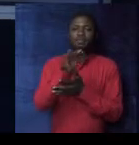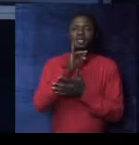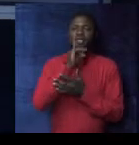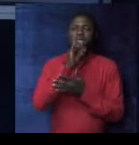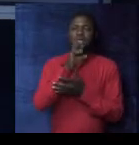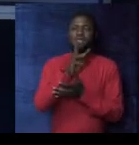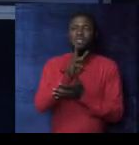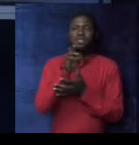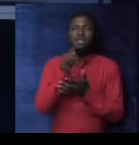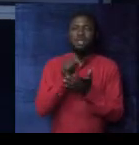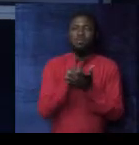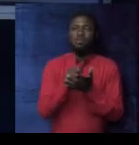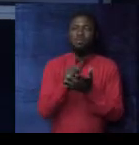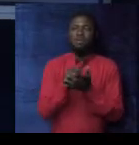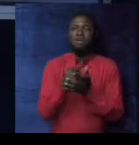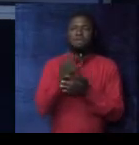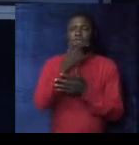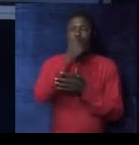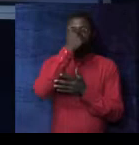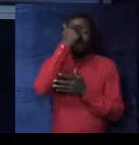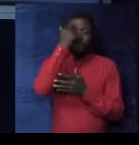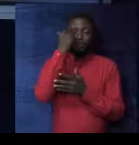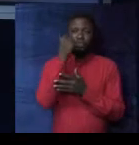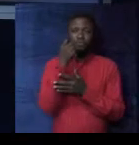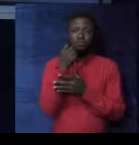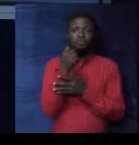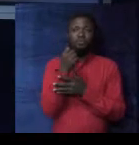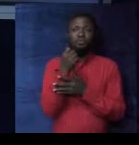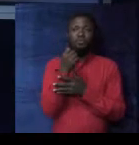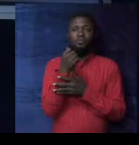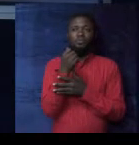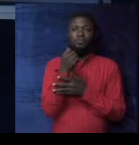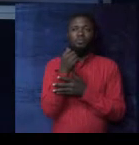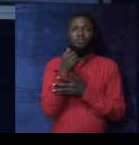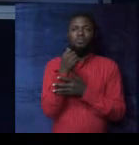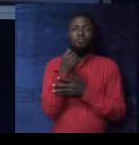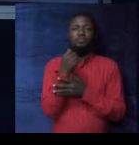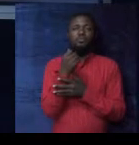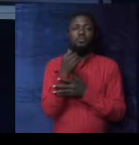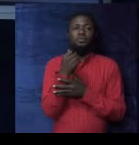46,315 is 6,000. And why is that? Because